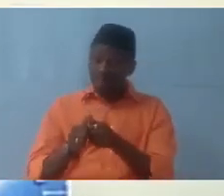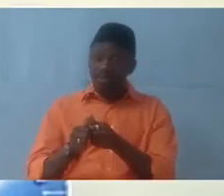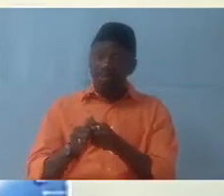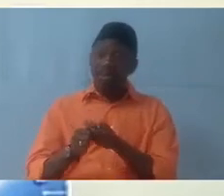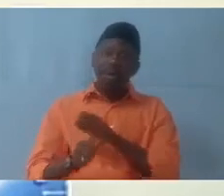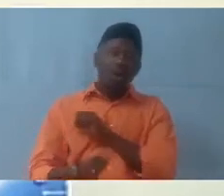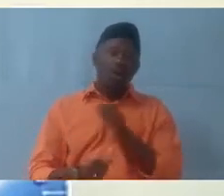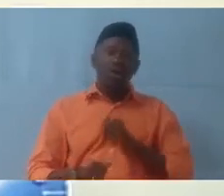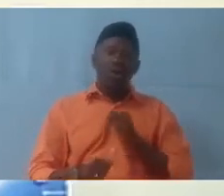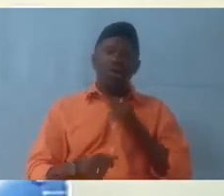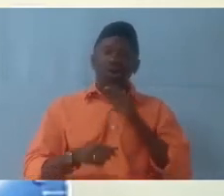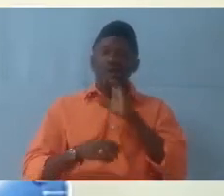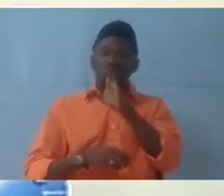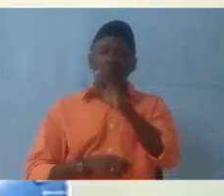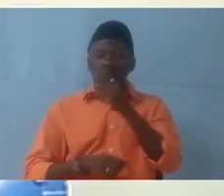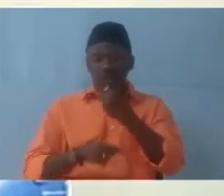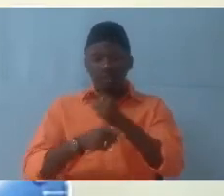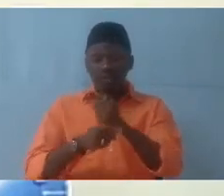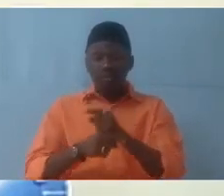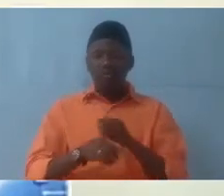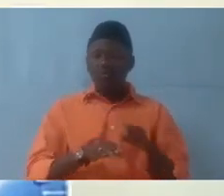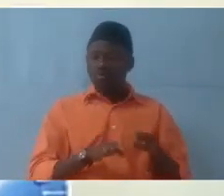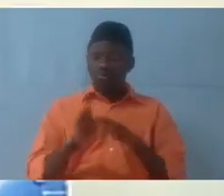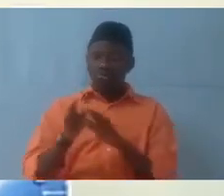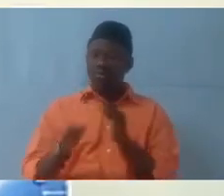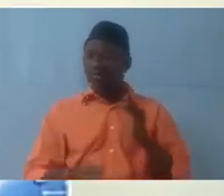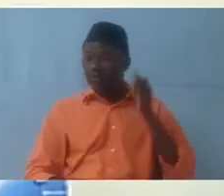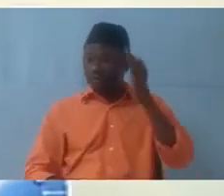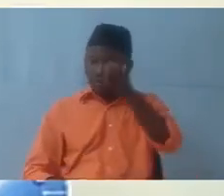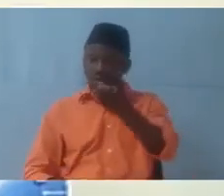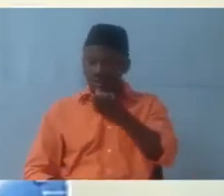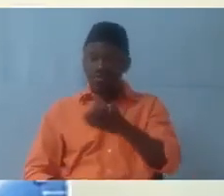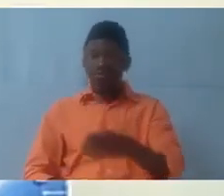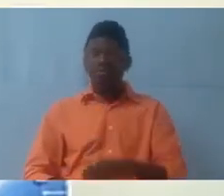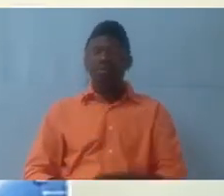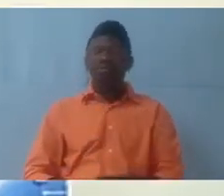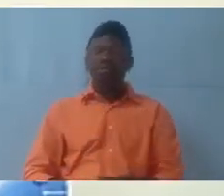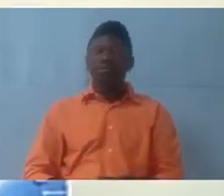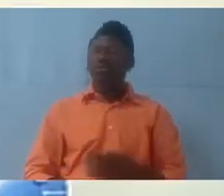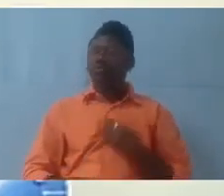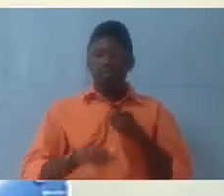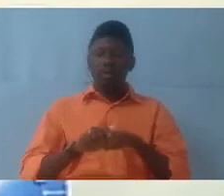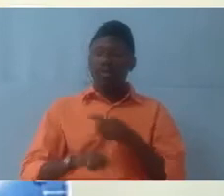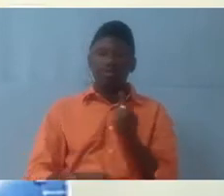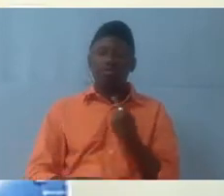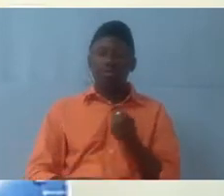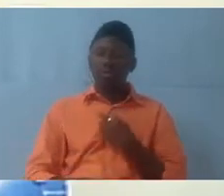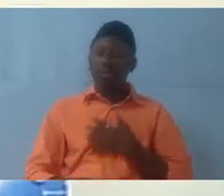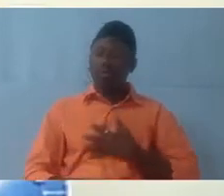will move forward. Yakarnaane da rew mi dana dem kanam. So because sometimes it is not only